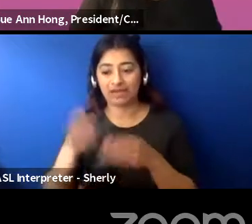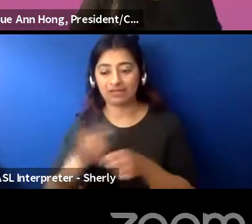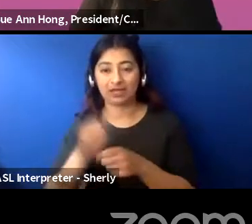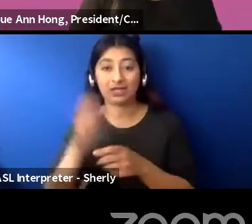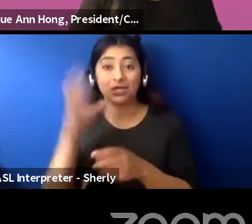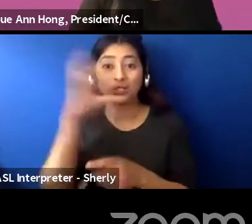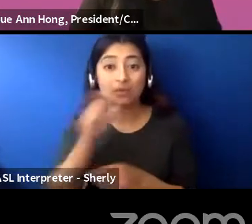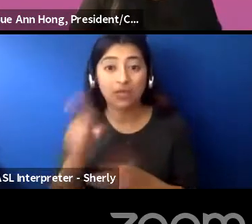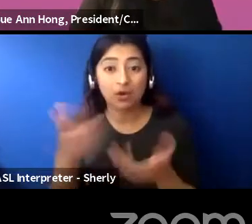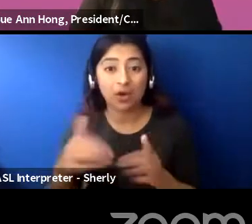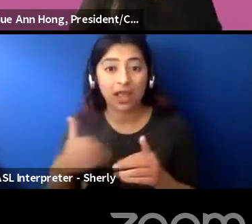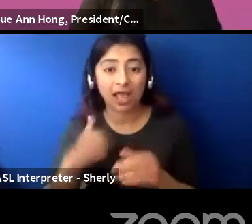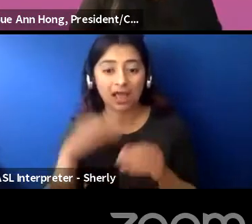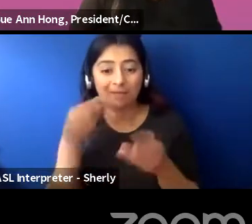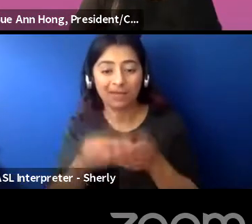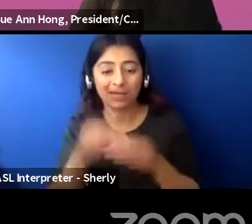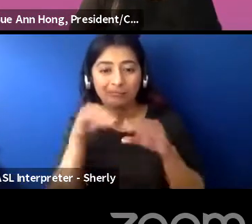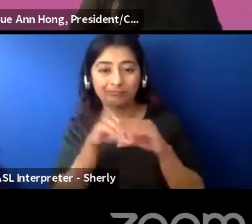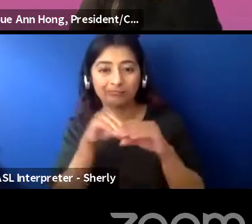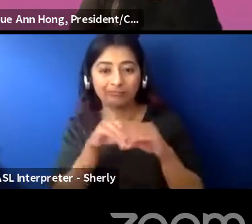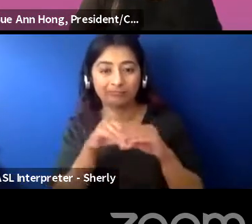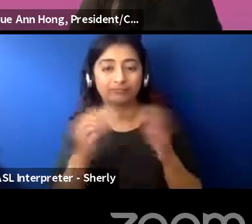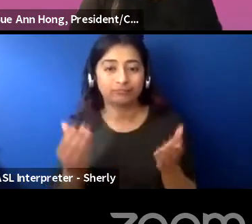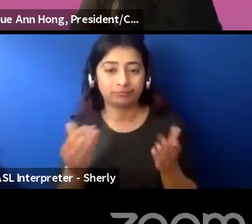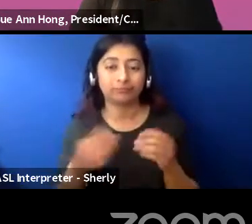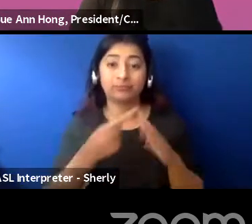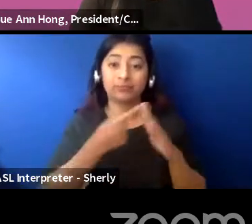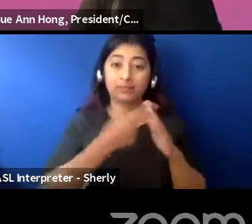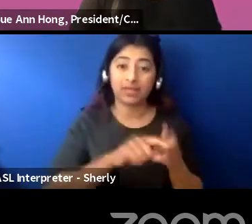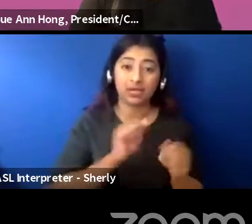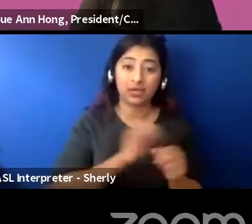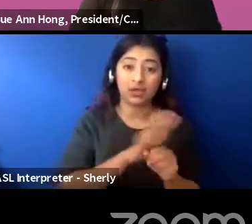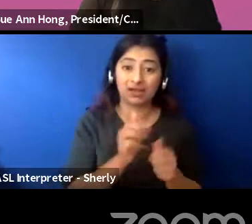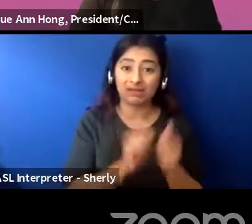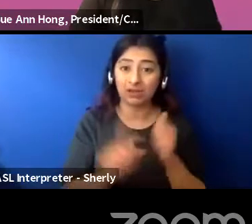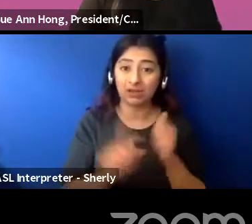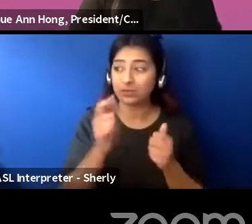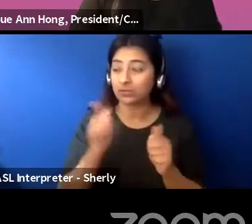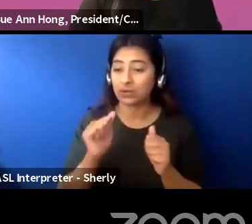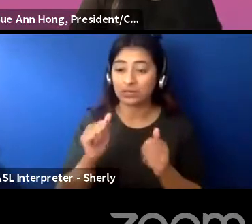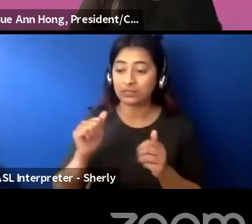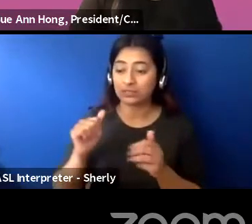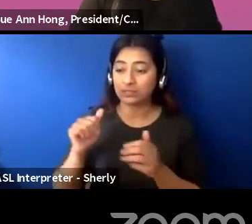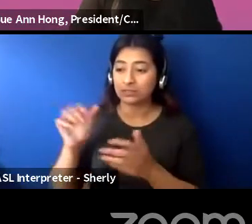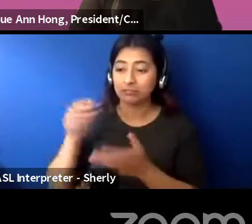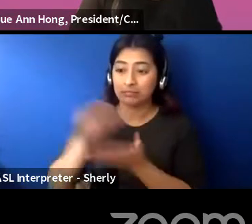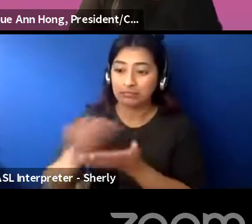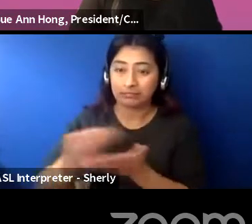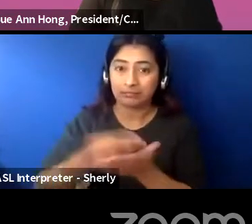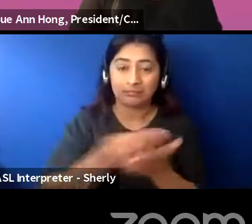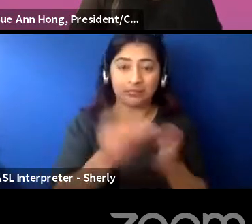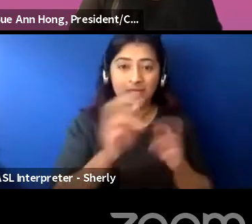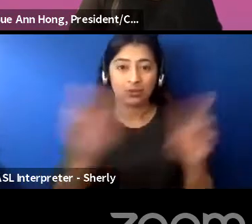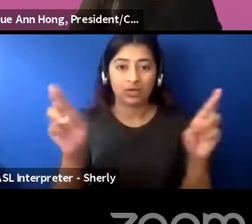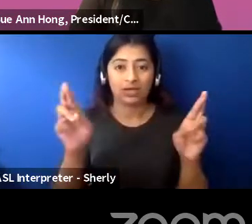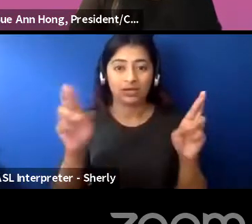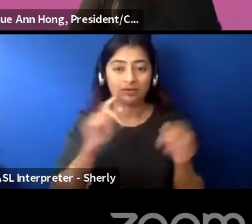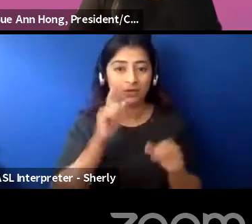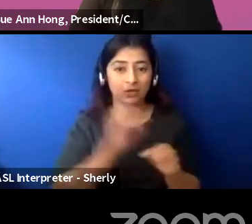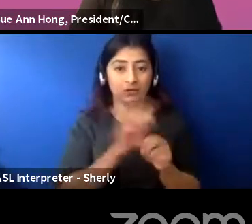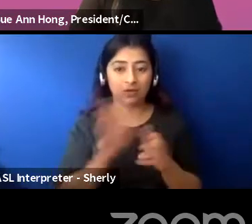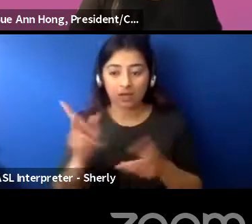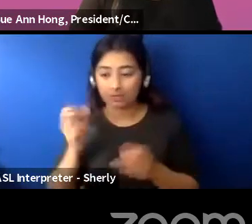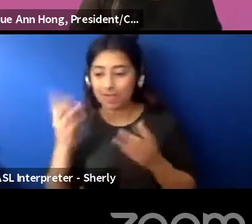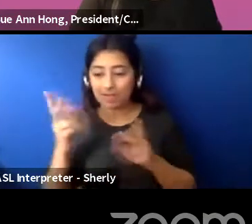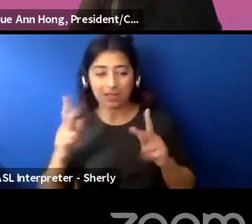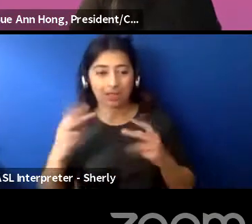savings. And I remember at the beginning of COVID, while everyone was rushing out to stock up and to prepare, there were many people who could not do